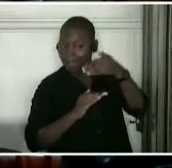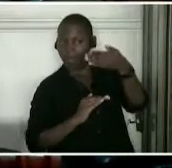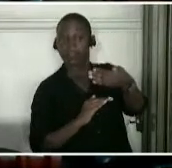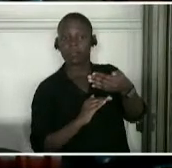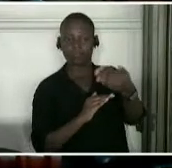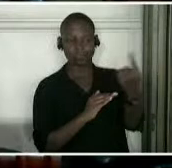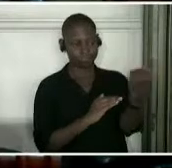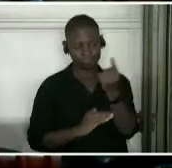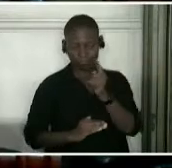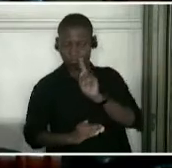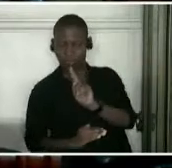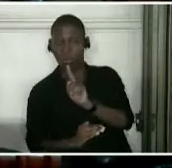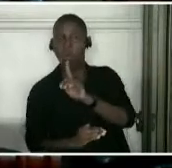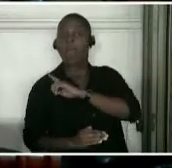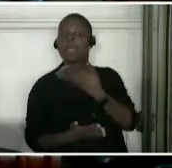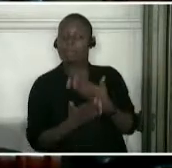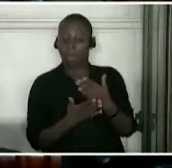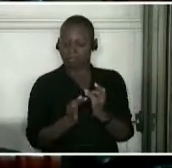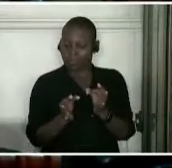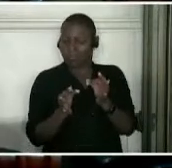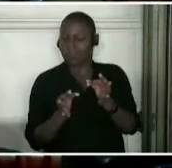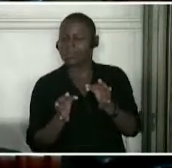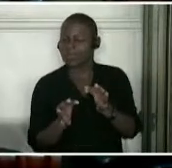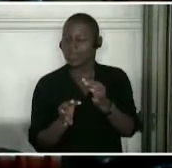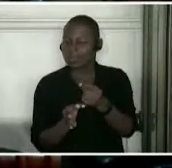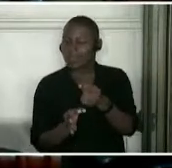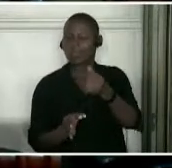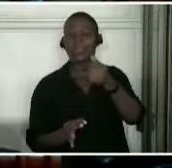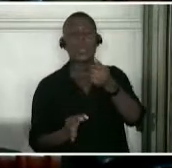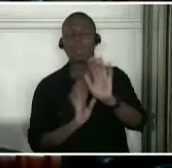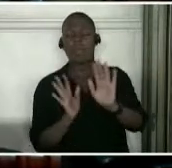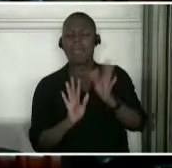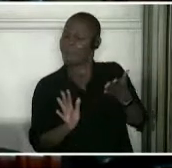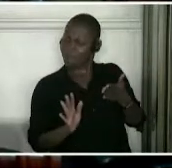so as to delay the proceedings.